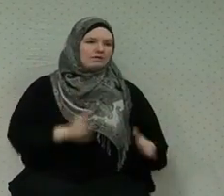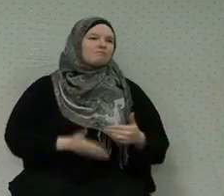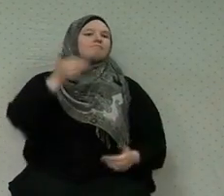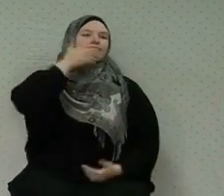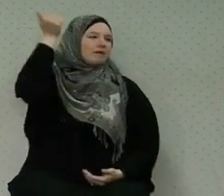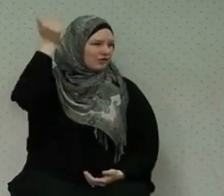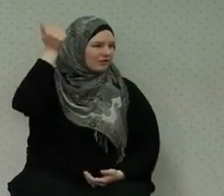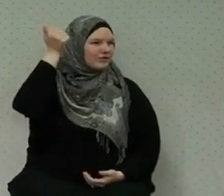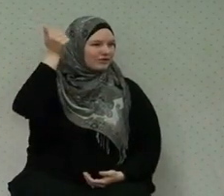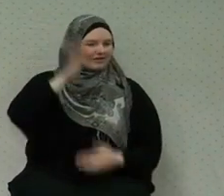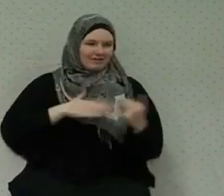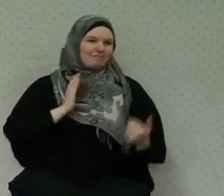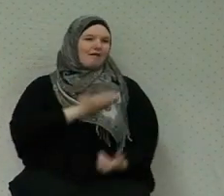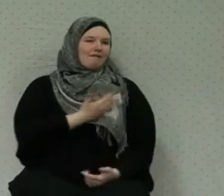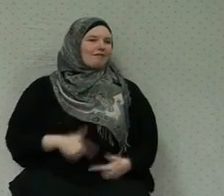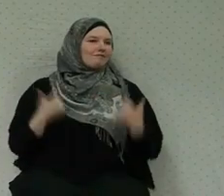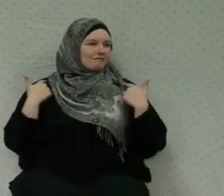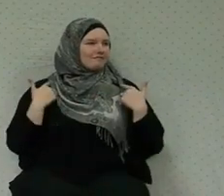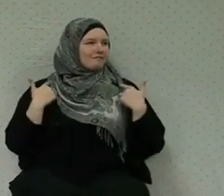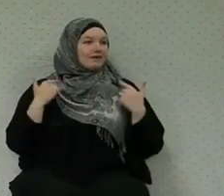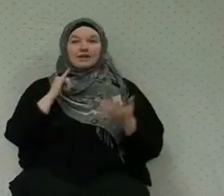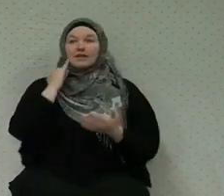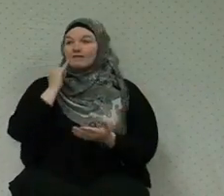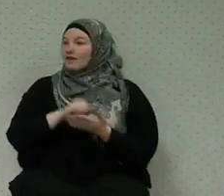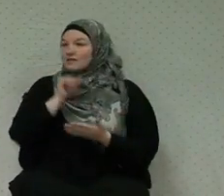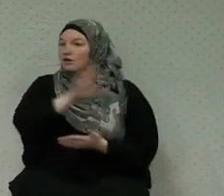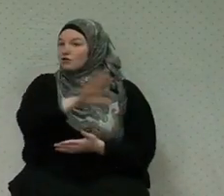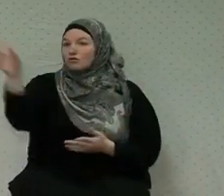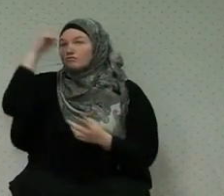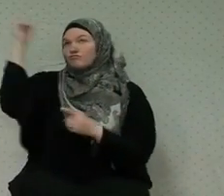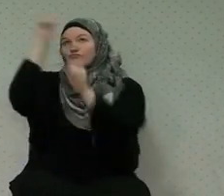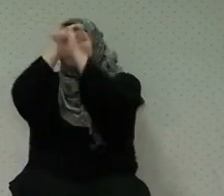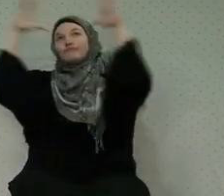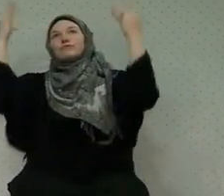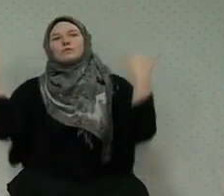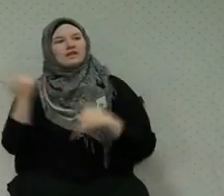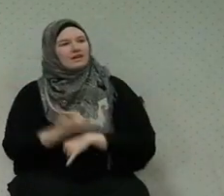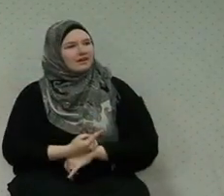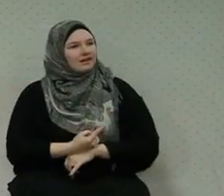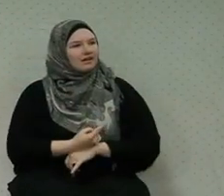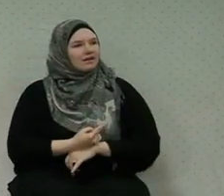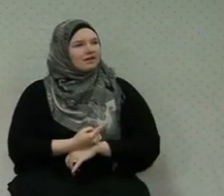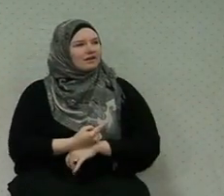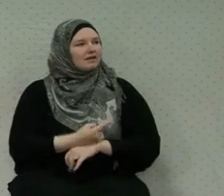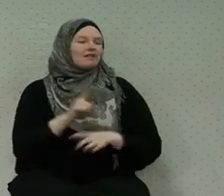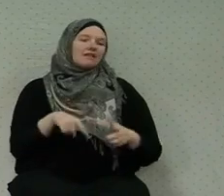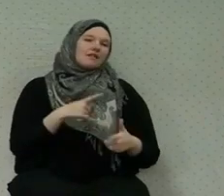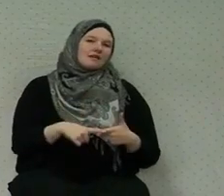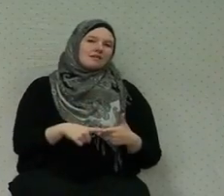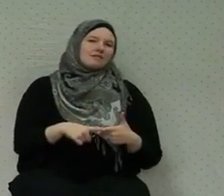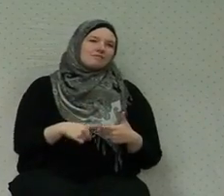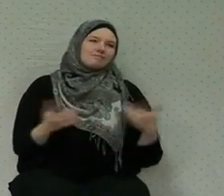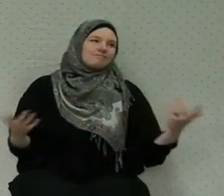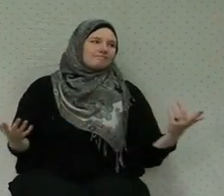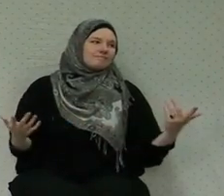better than our own. If that is not your dream today, then I am not your